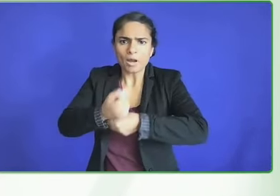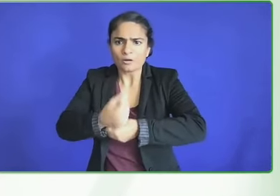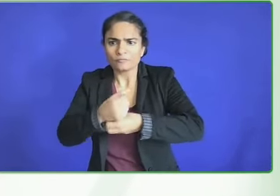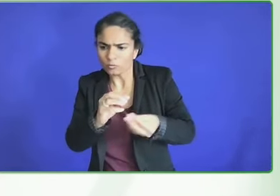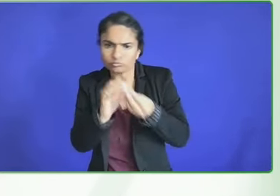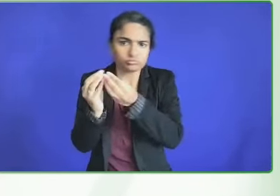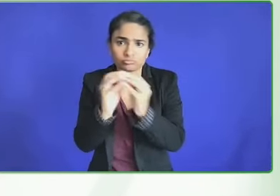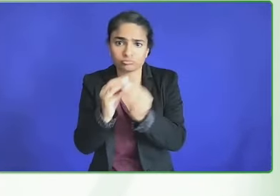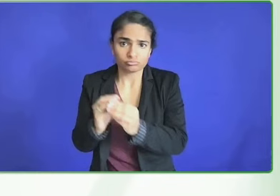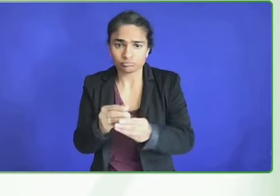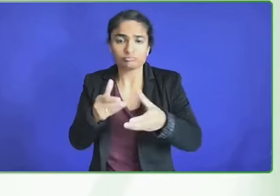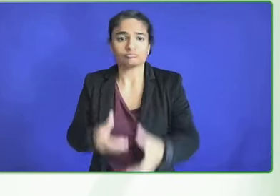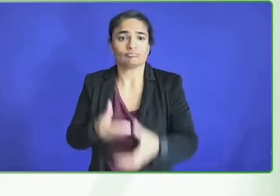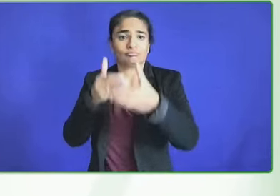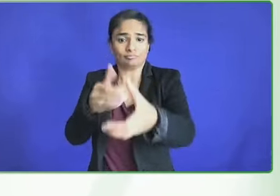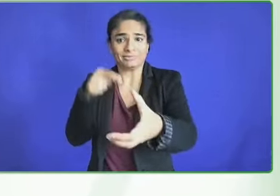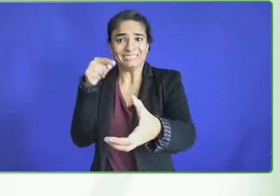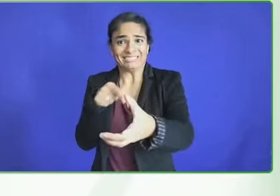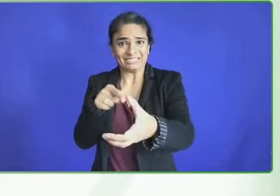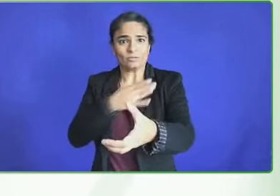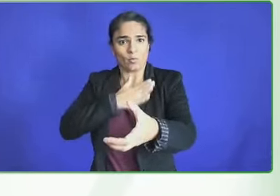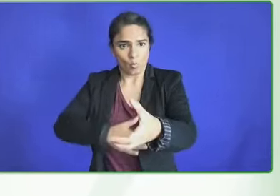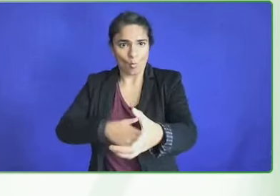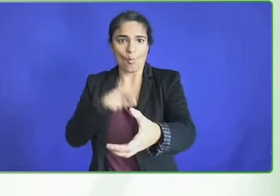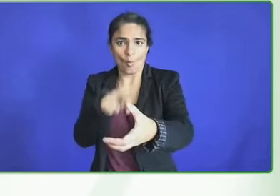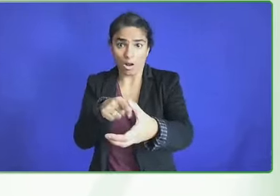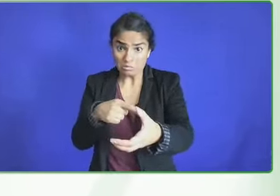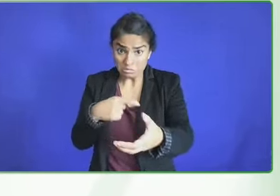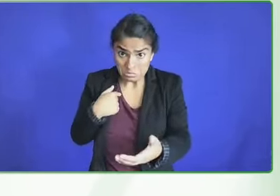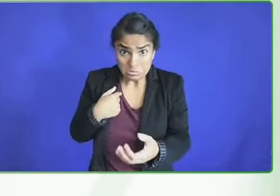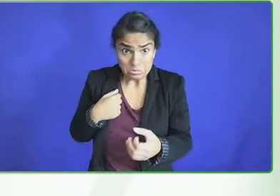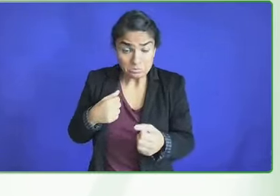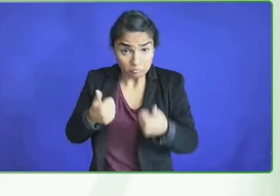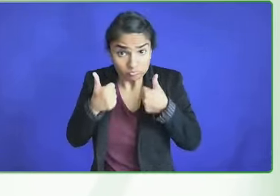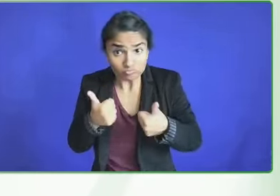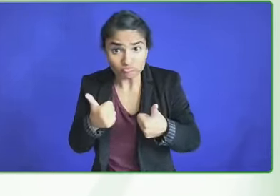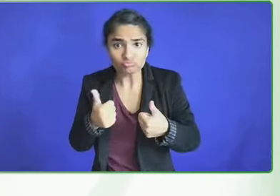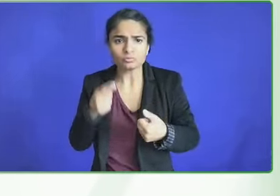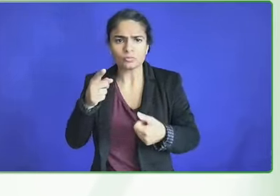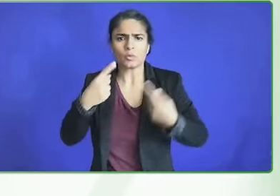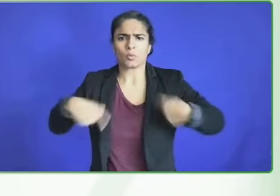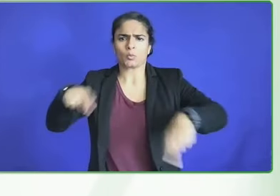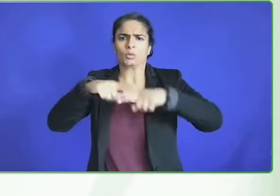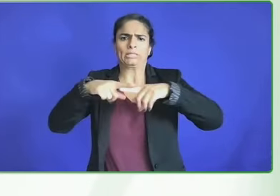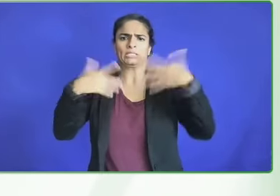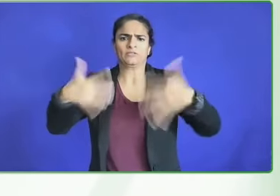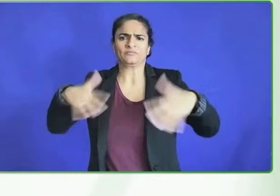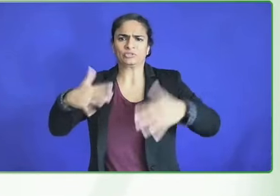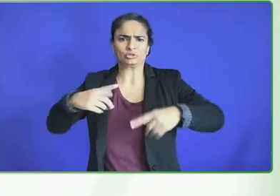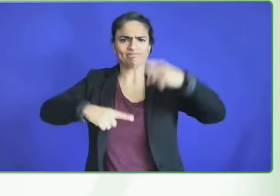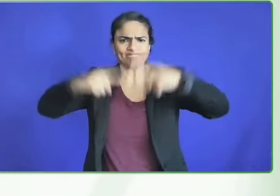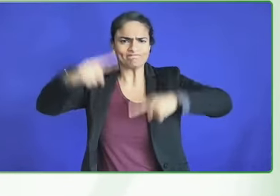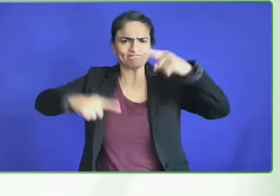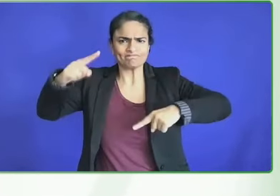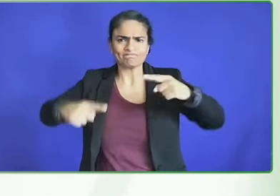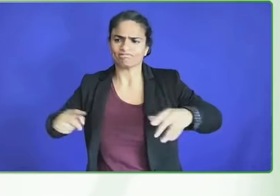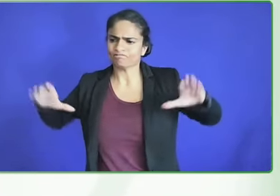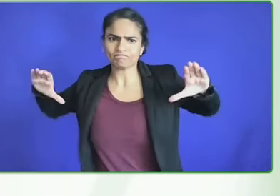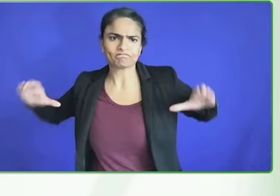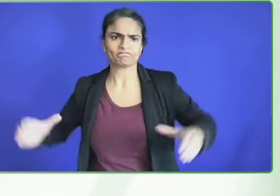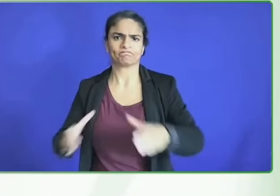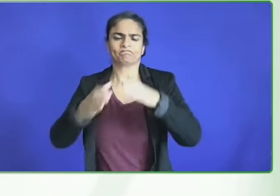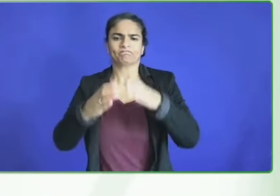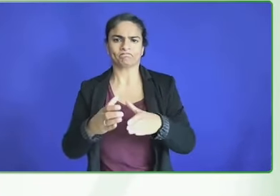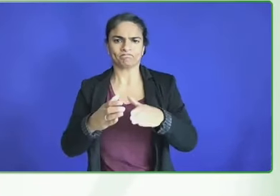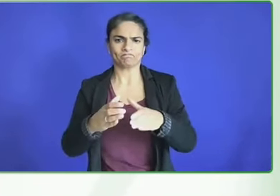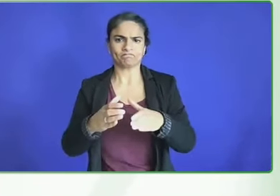demand-driven consumer-centric market for IT sector, both in India and beyond. And also, of course, strategies to achieve the objective three,